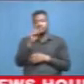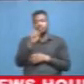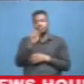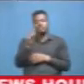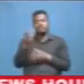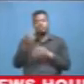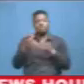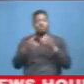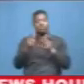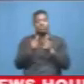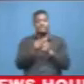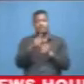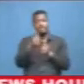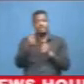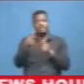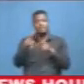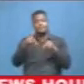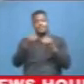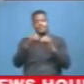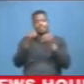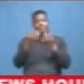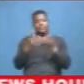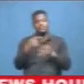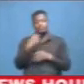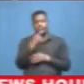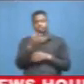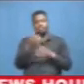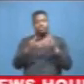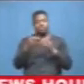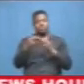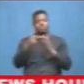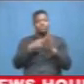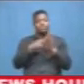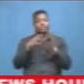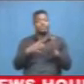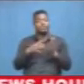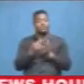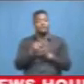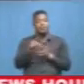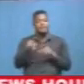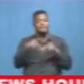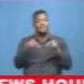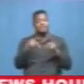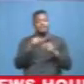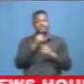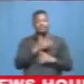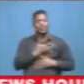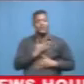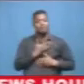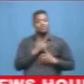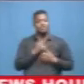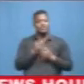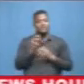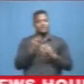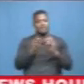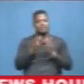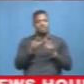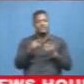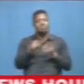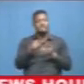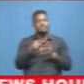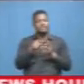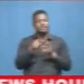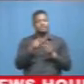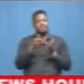in court with other party officials, told court reporters that the party is unhappy with the manner in which the case is